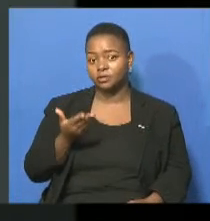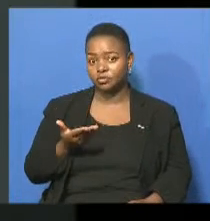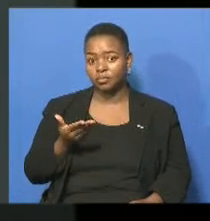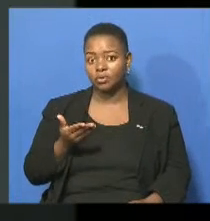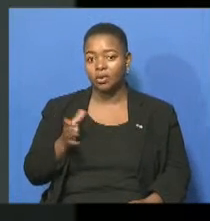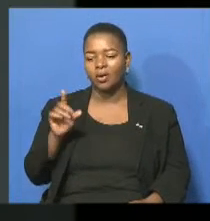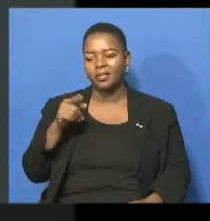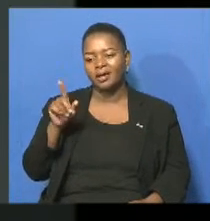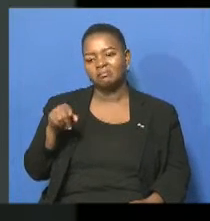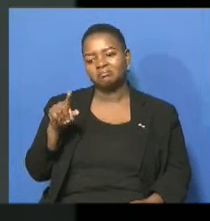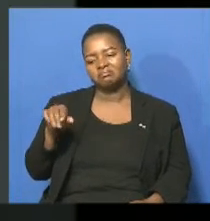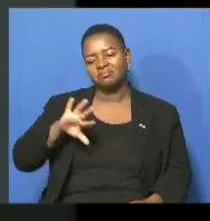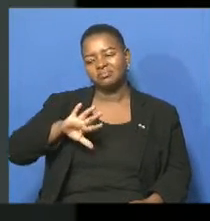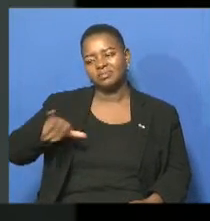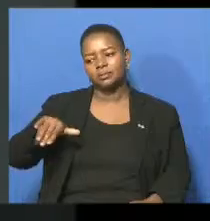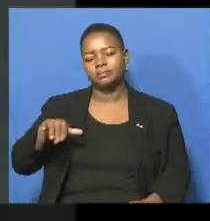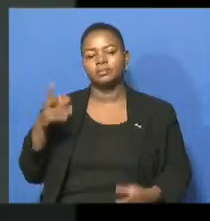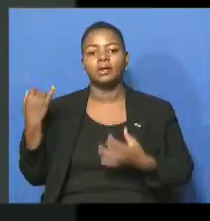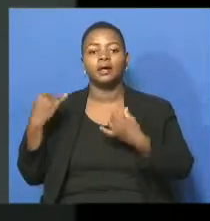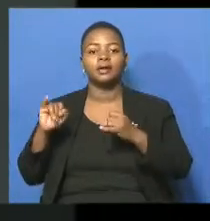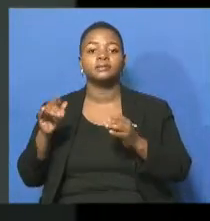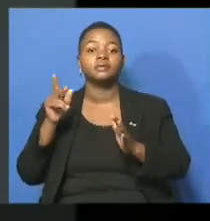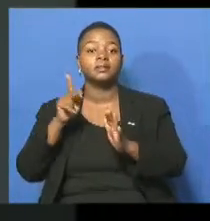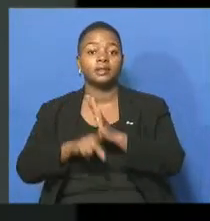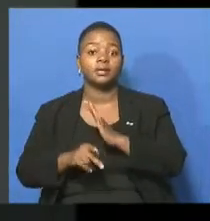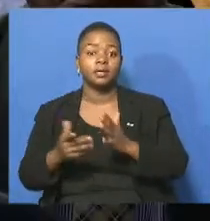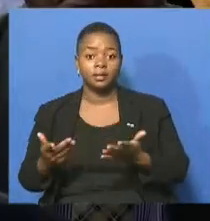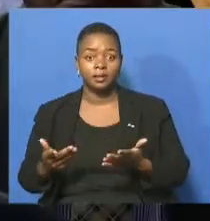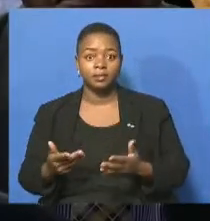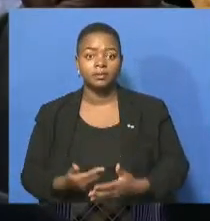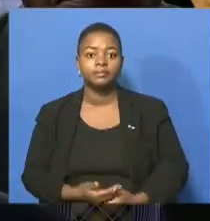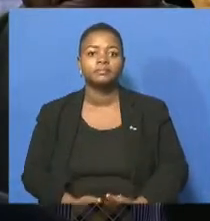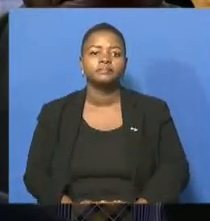just dismissed until they commit such acts?